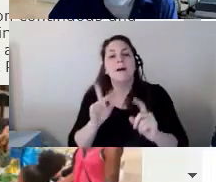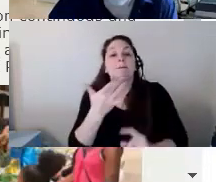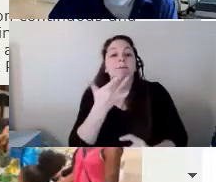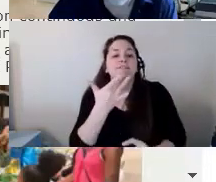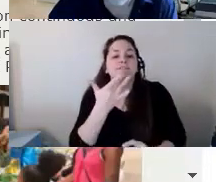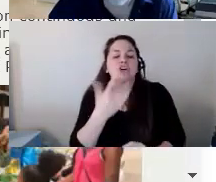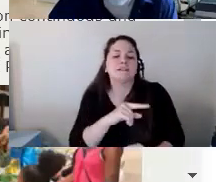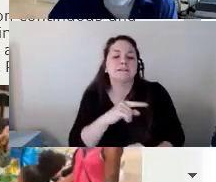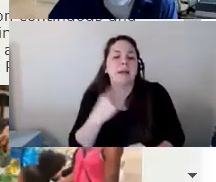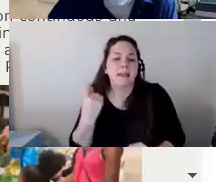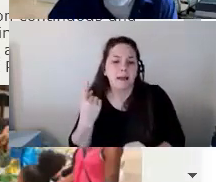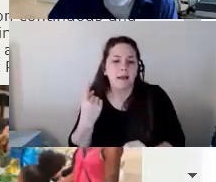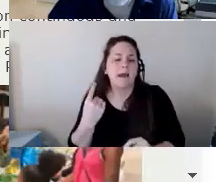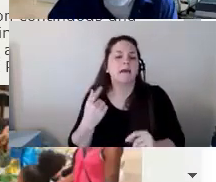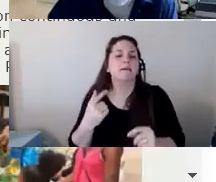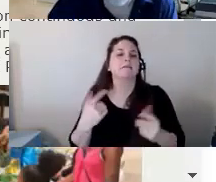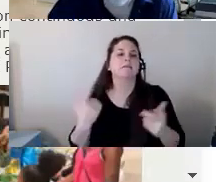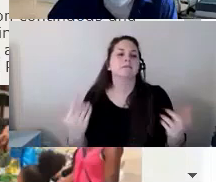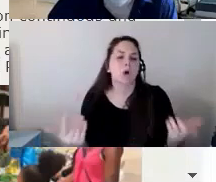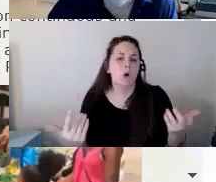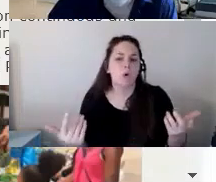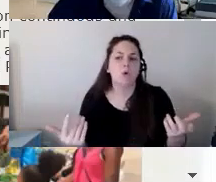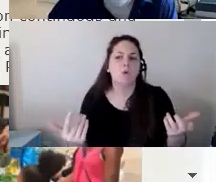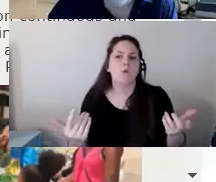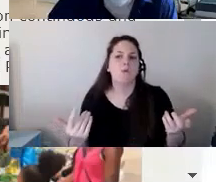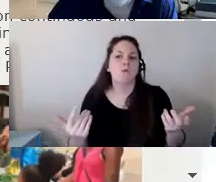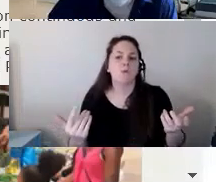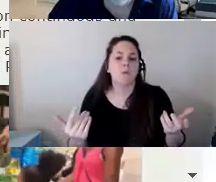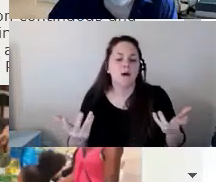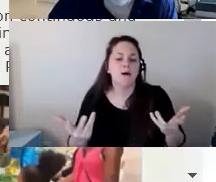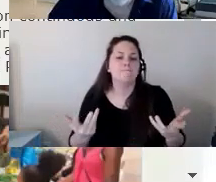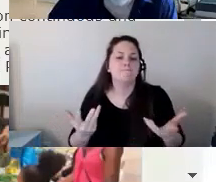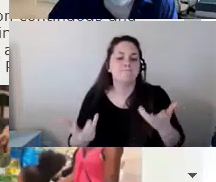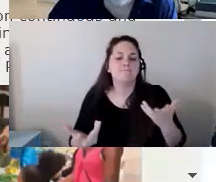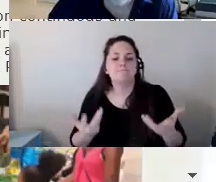deadline so that the